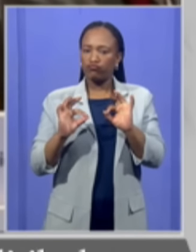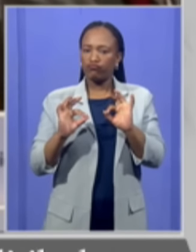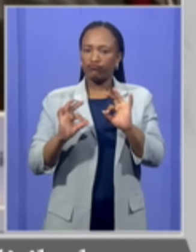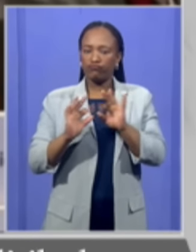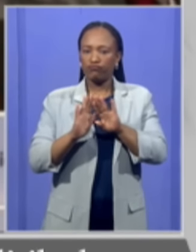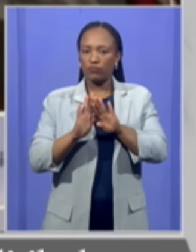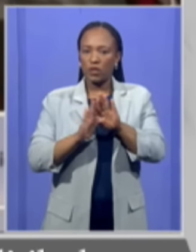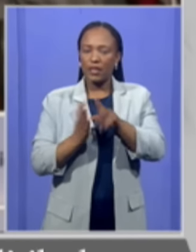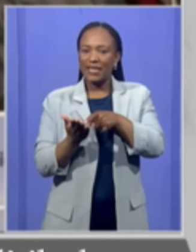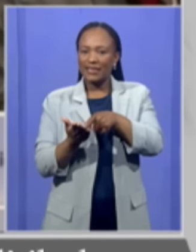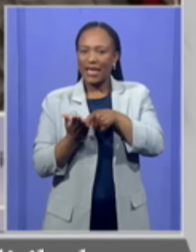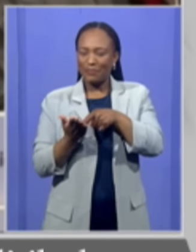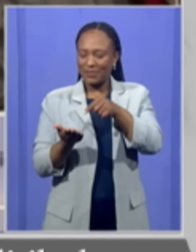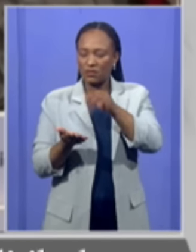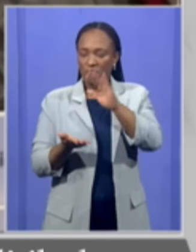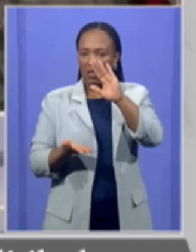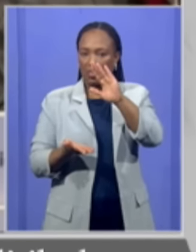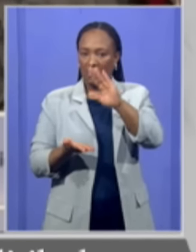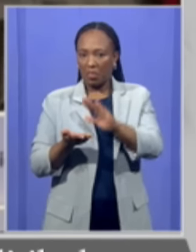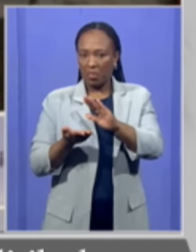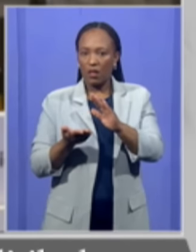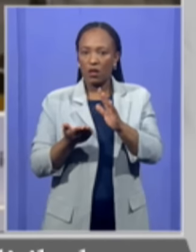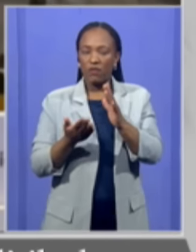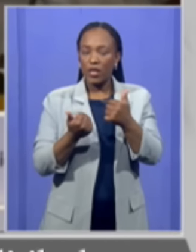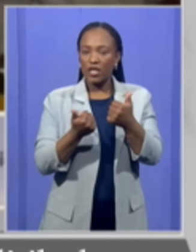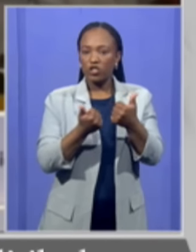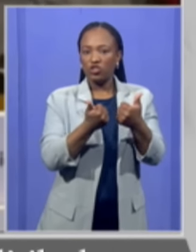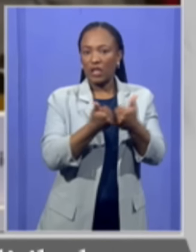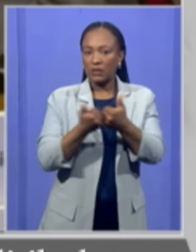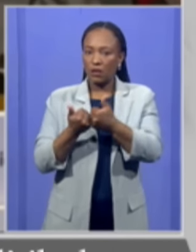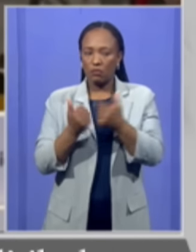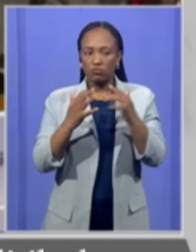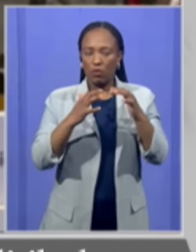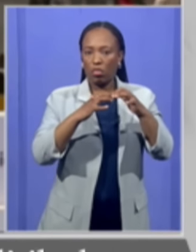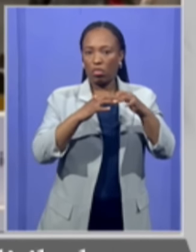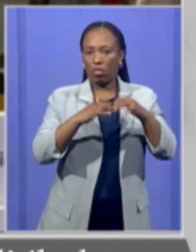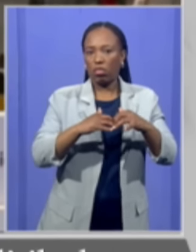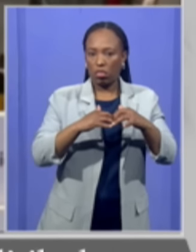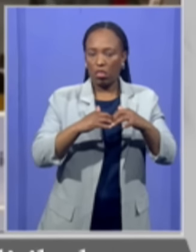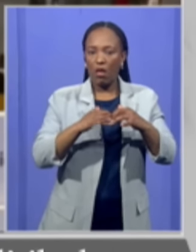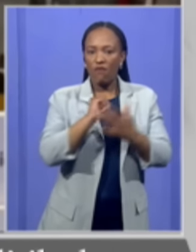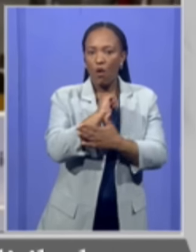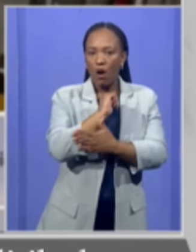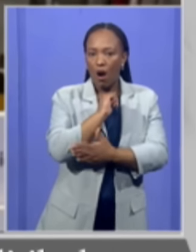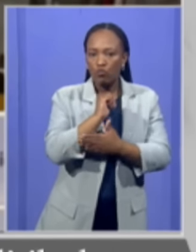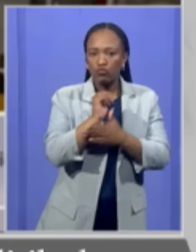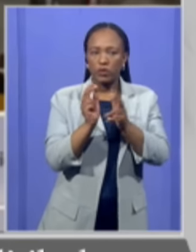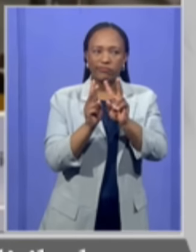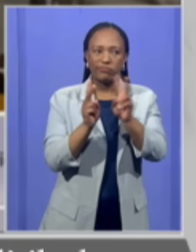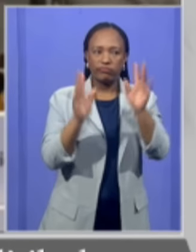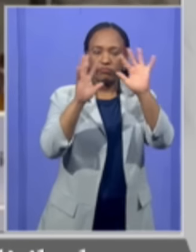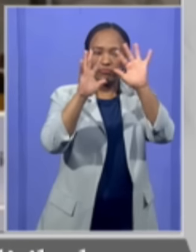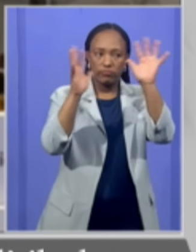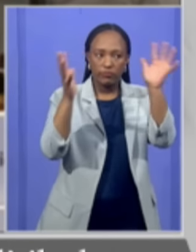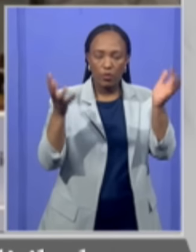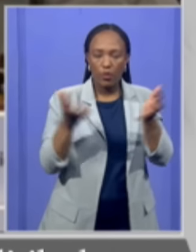sustainability, addressing liquidity challenges, as well as strengthening multilateral development banks and